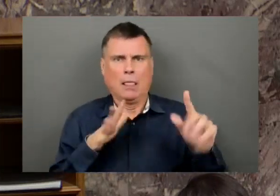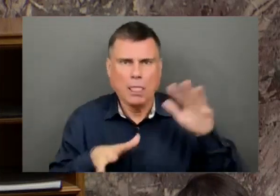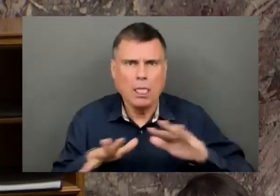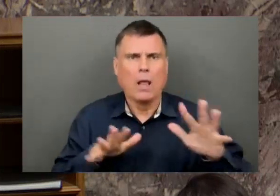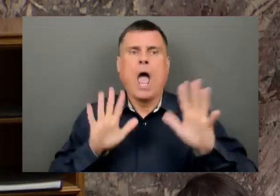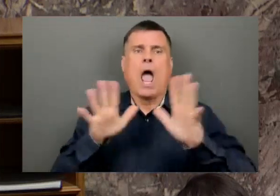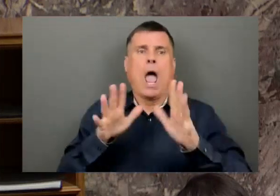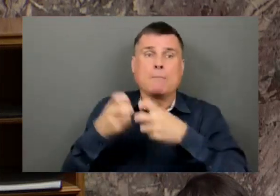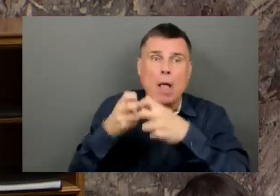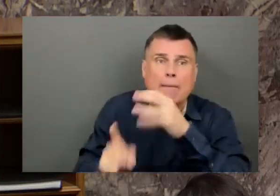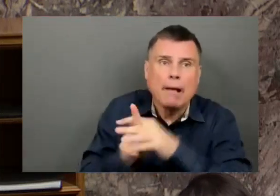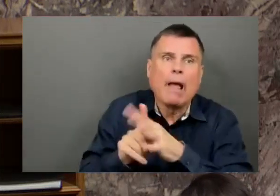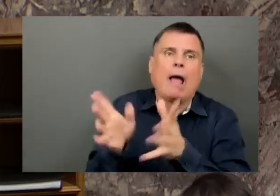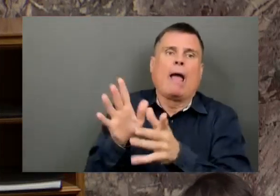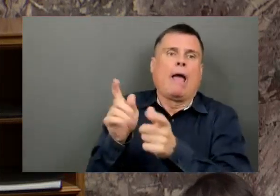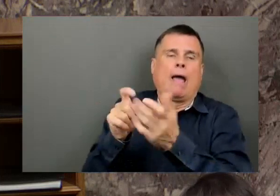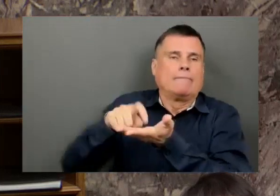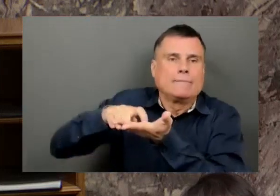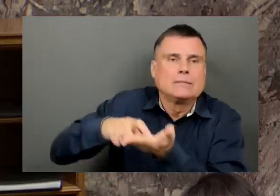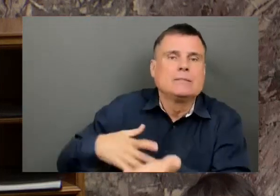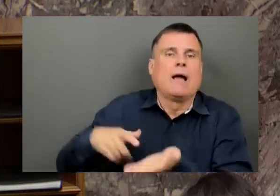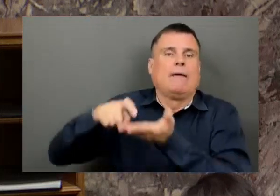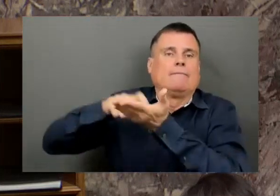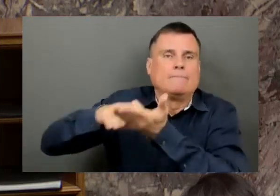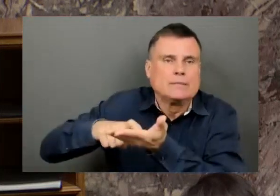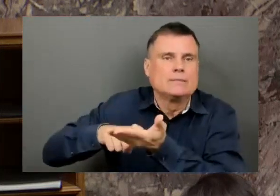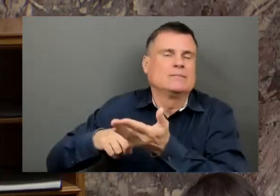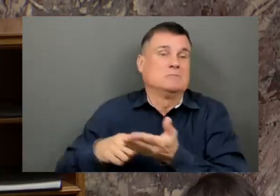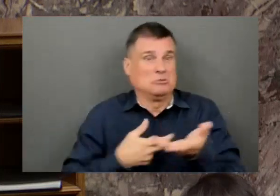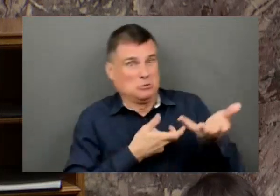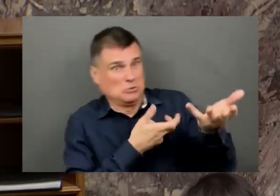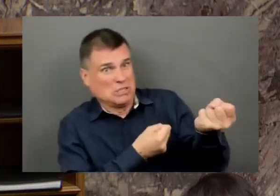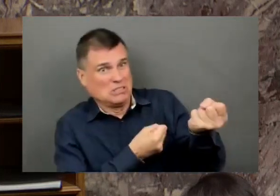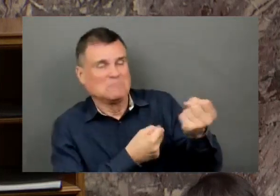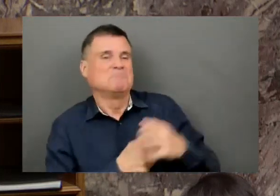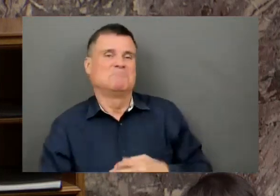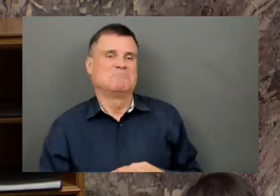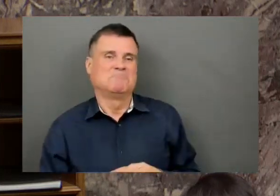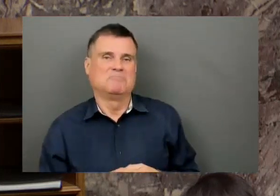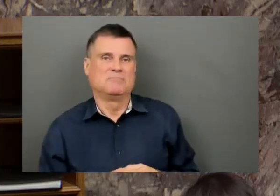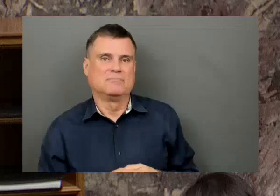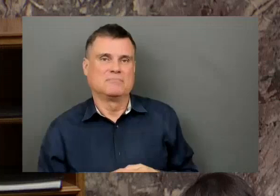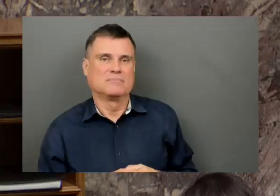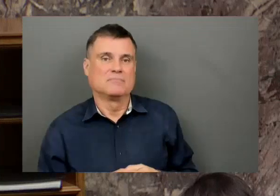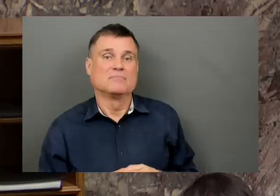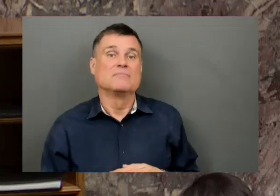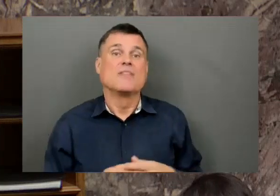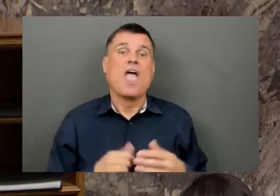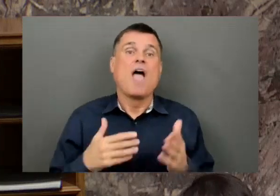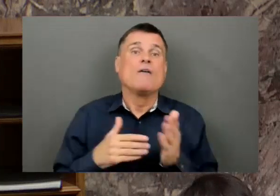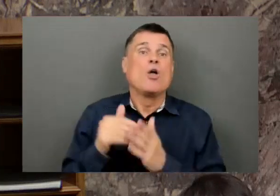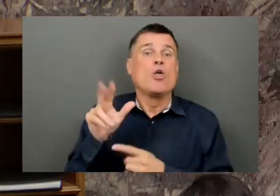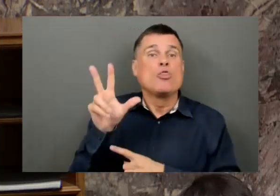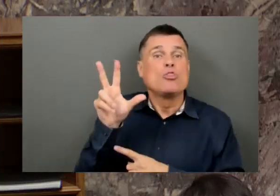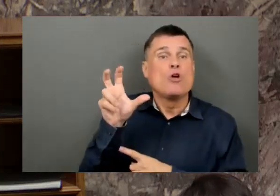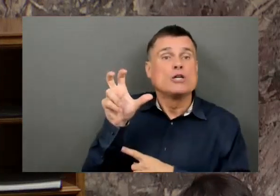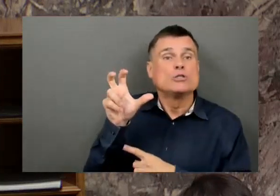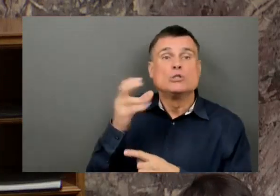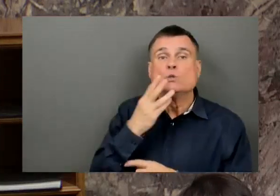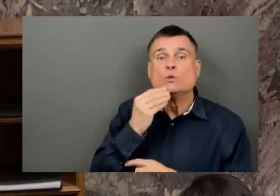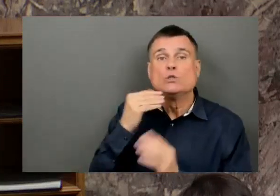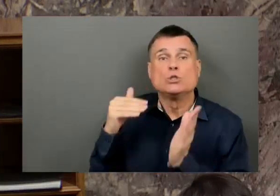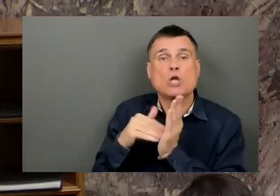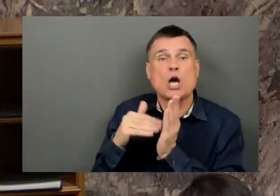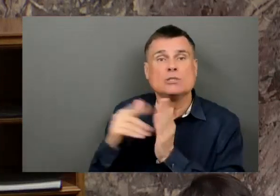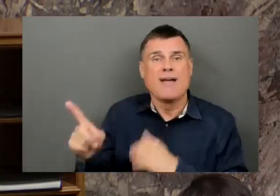almost 300 Jewish physicians signed a letter calling on UBC Medical School to address anti-Semitism on